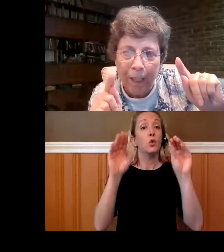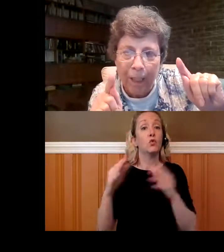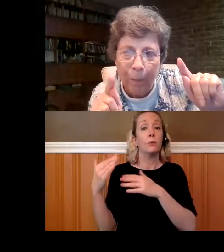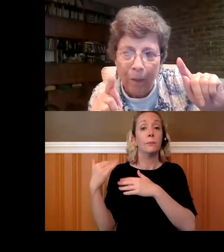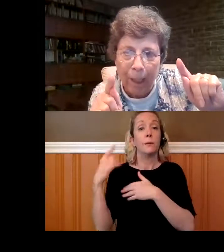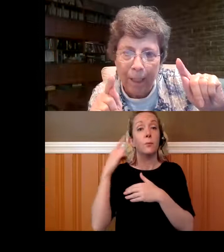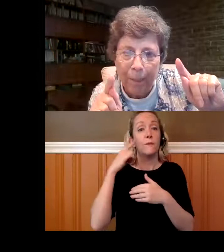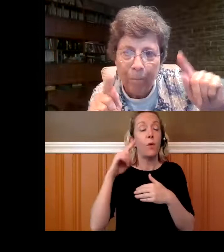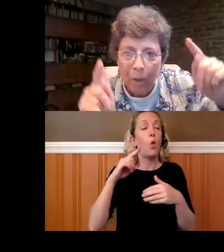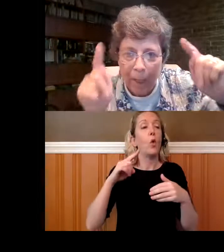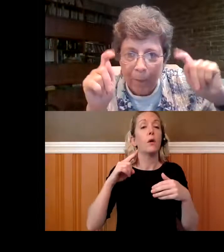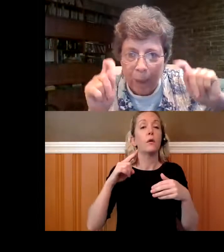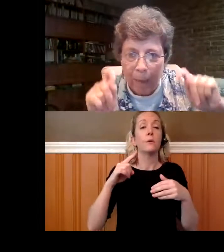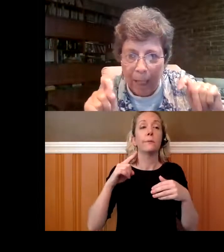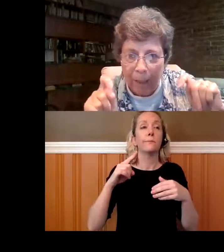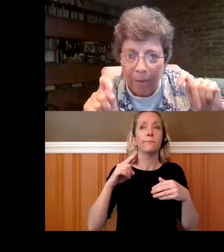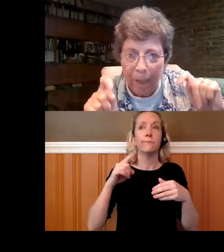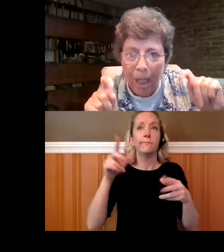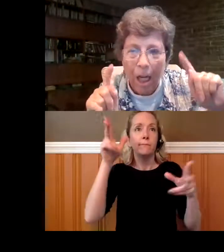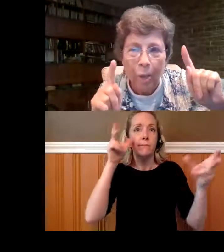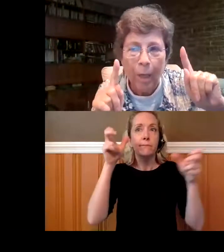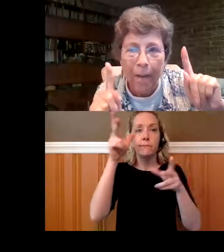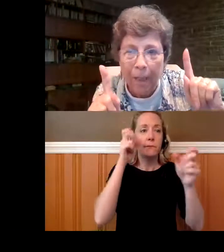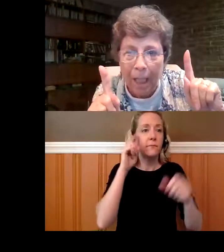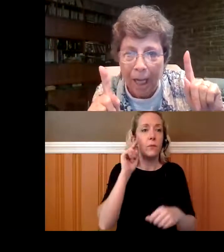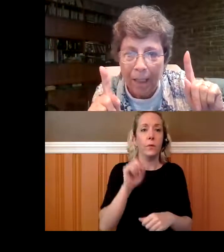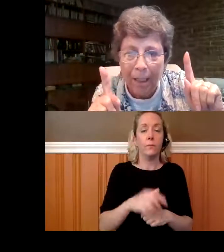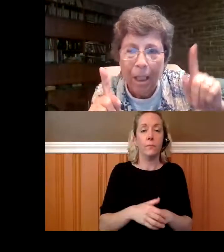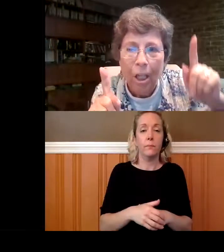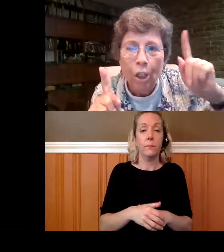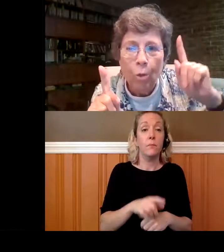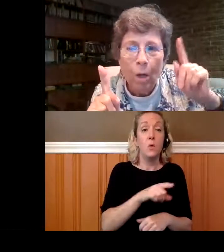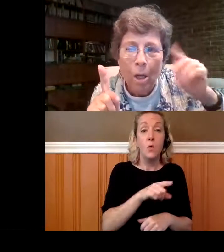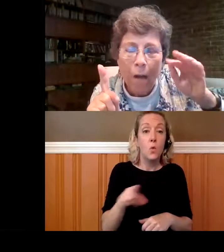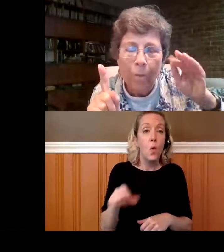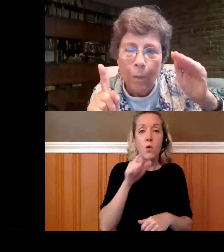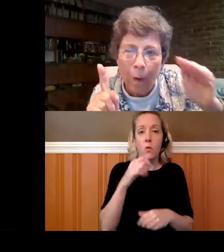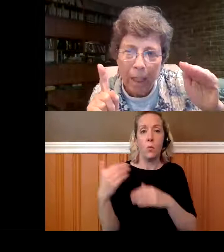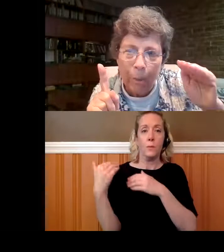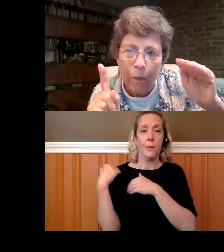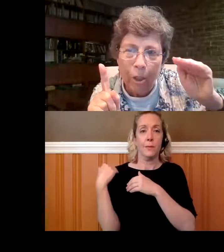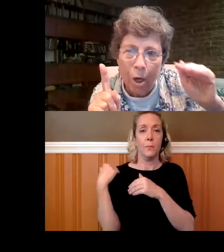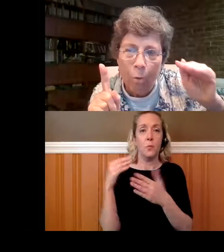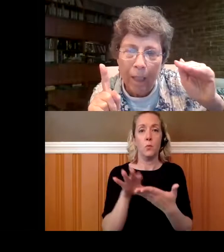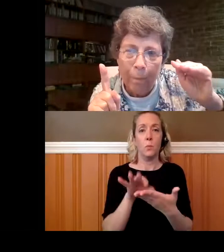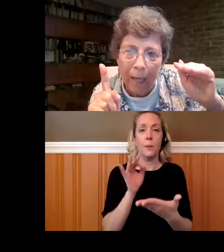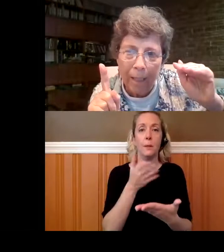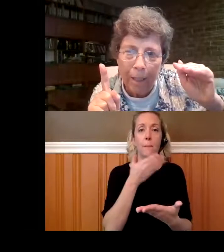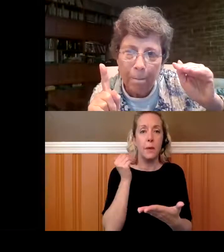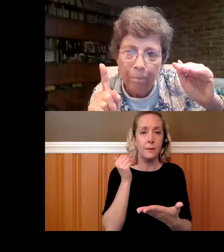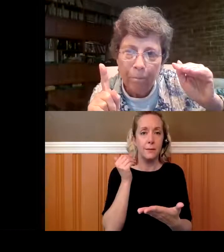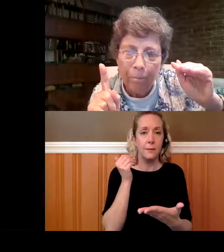later. I just want to emphasize, you are not responsible to know what's best. The student will find out